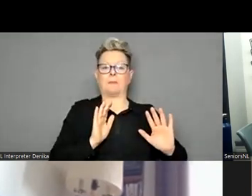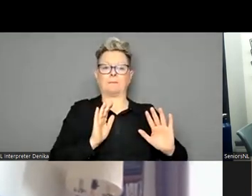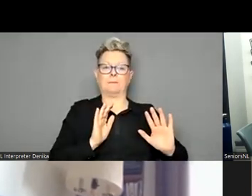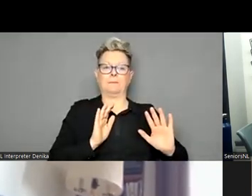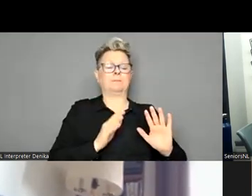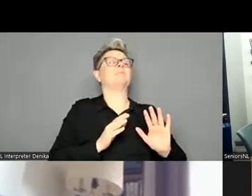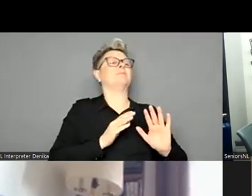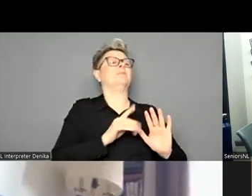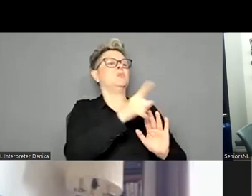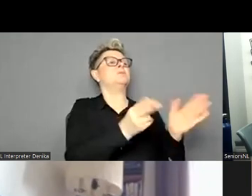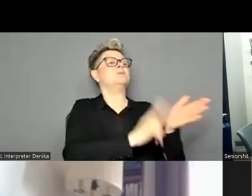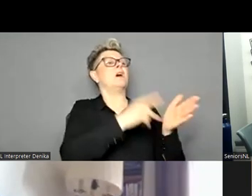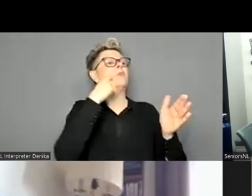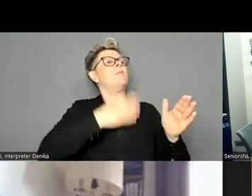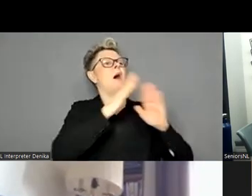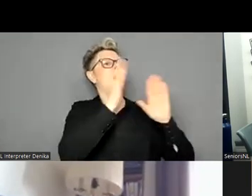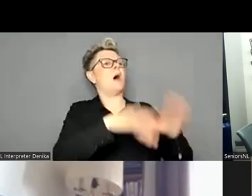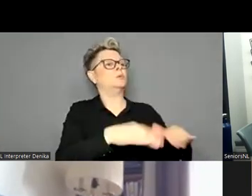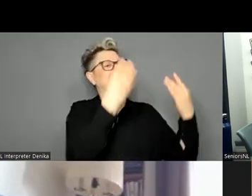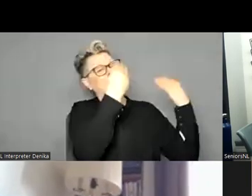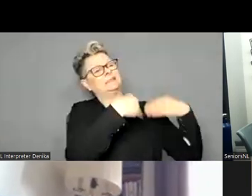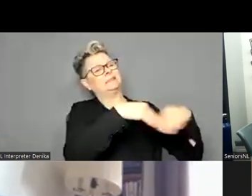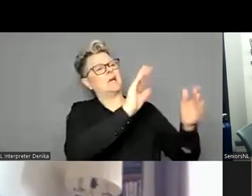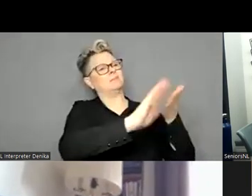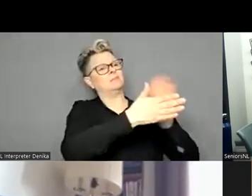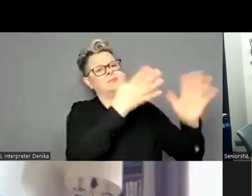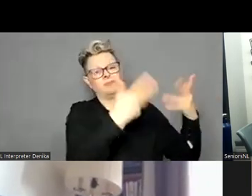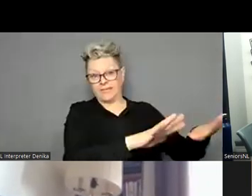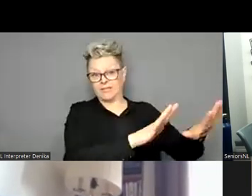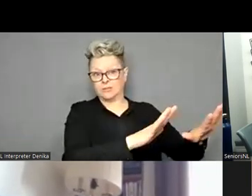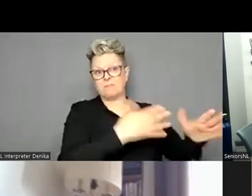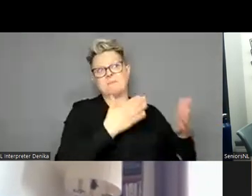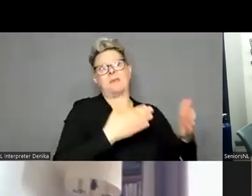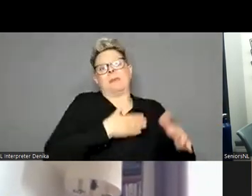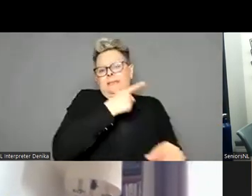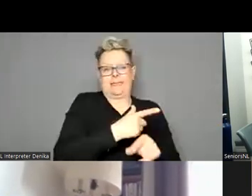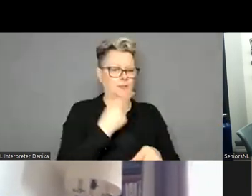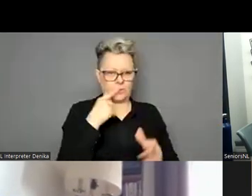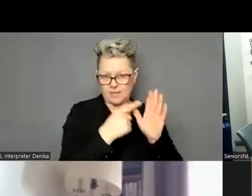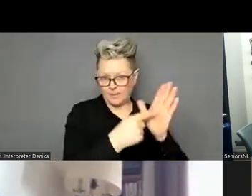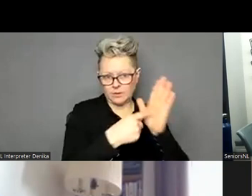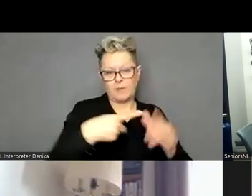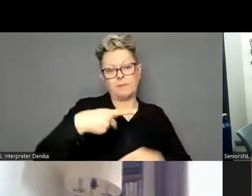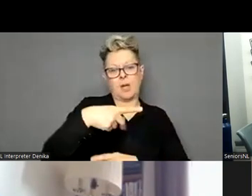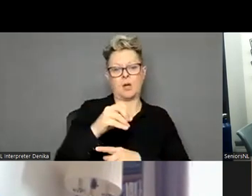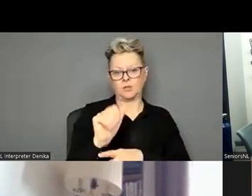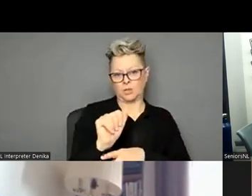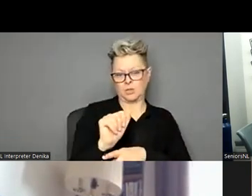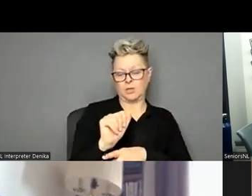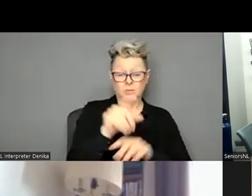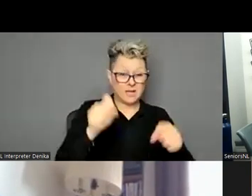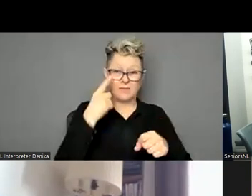issue, to sign legal documents to maybe to my sister who's still in the province. So you can have a power of attorney for all sorts of